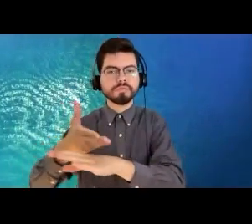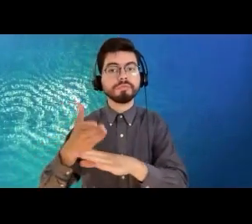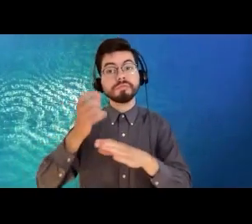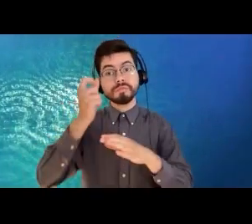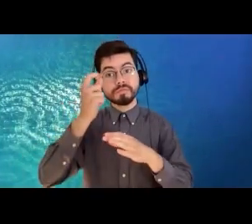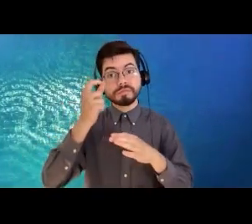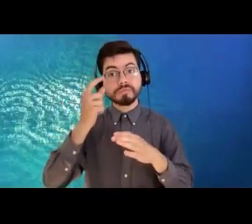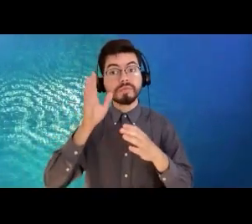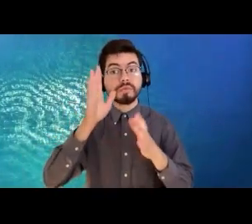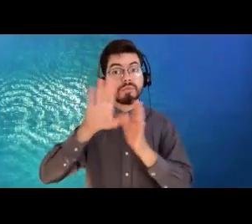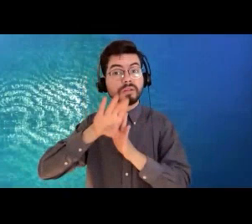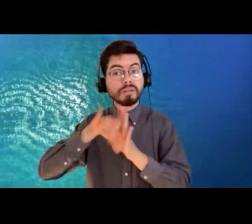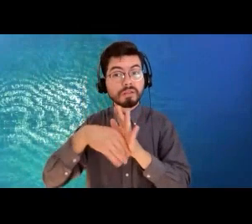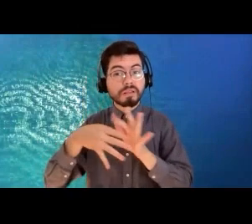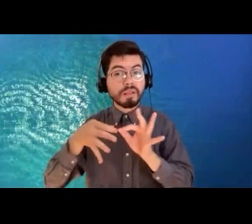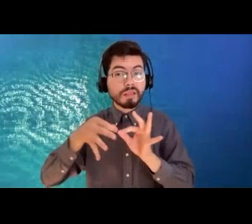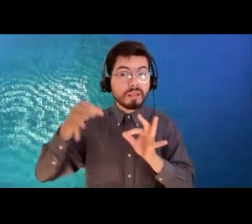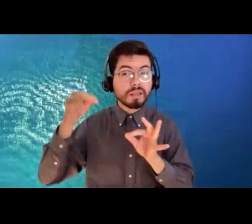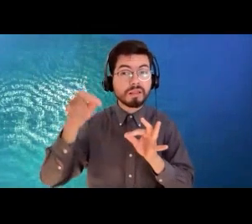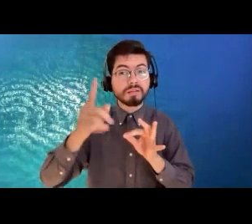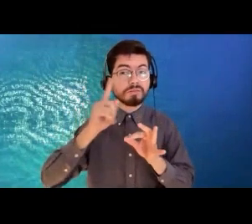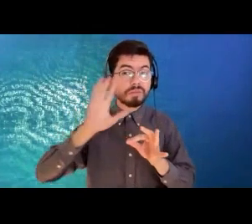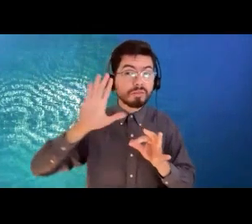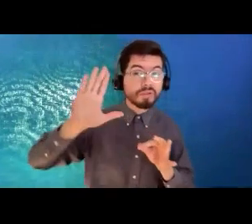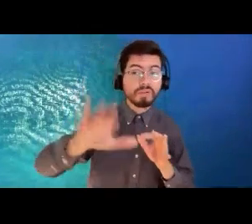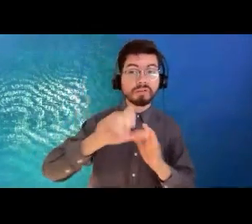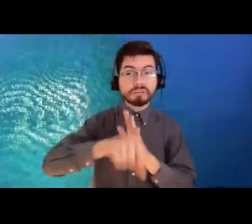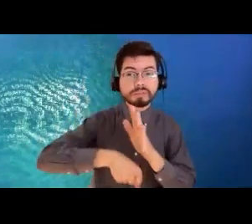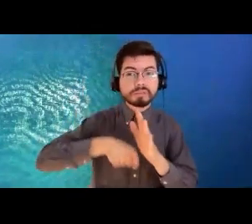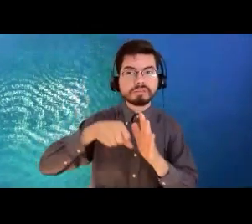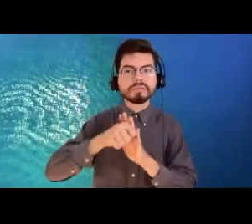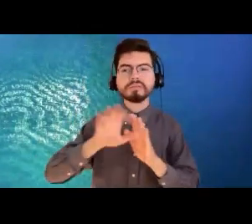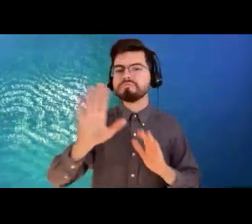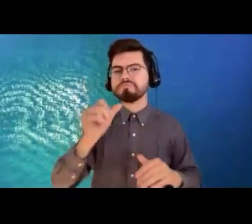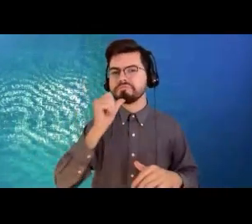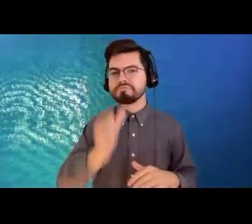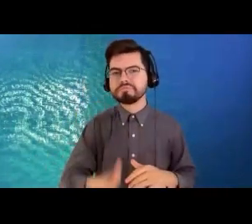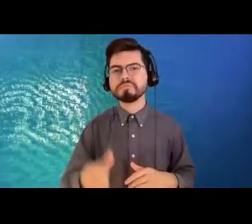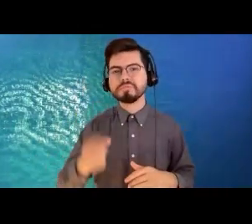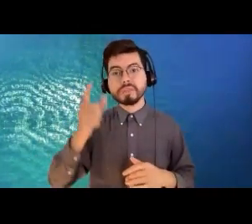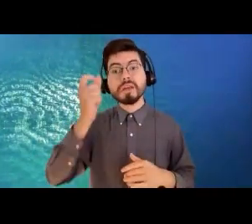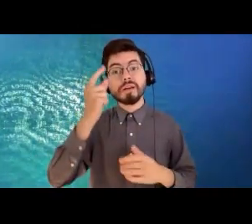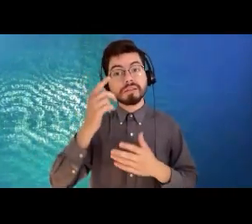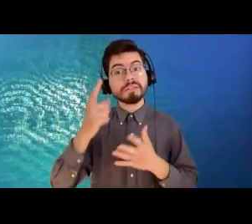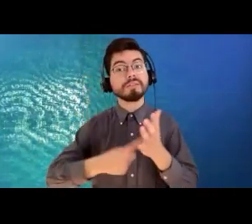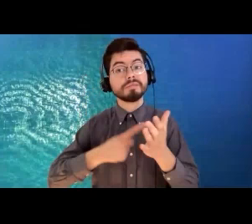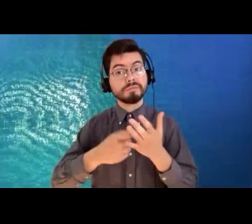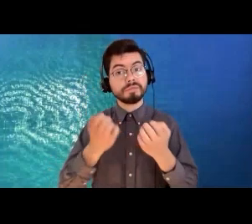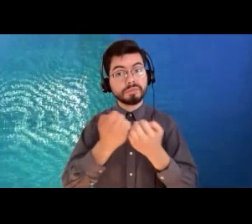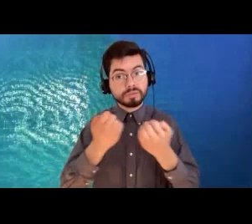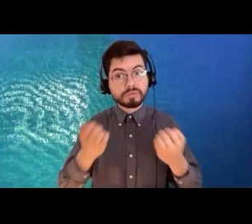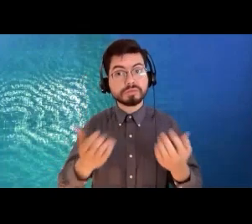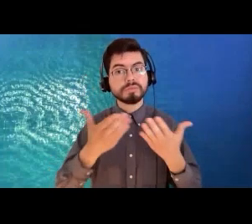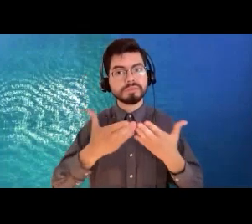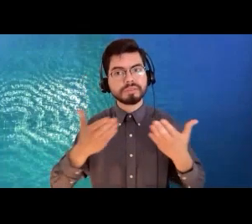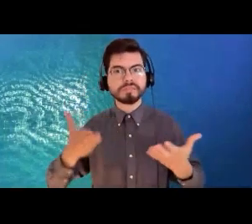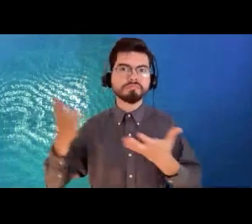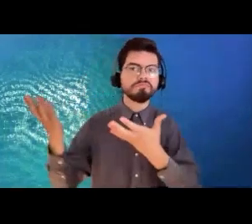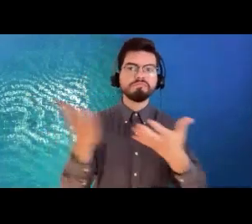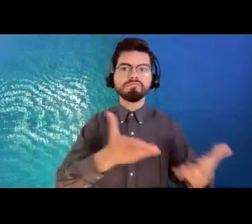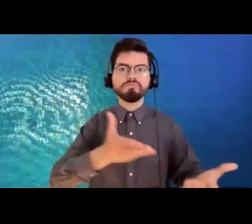season. There will be times when they're mobbing in equipment, when they need to bring in precast bridge concrete